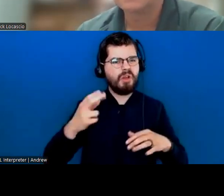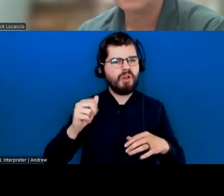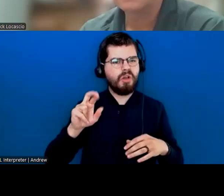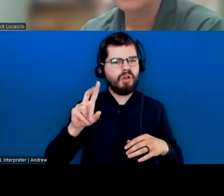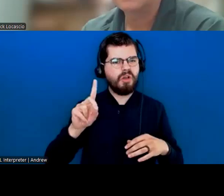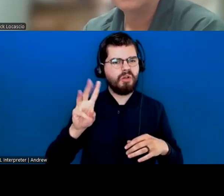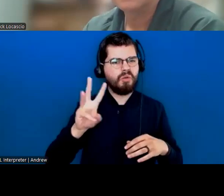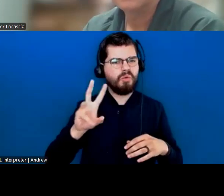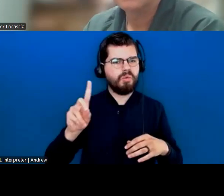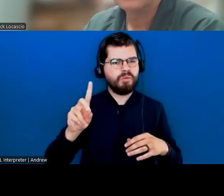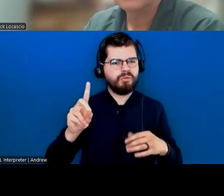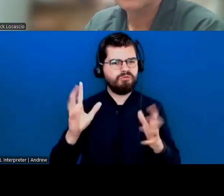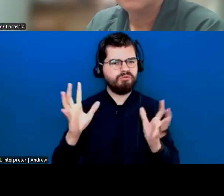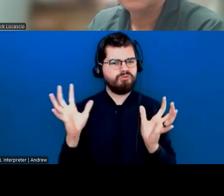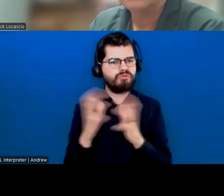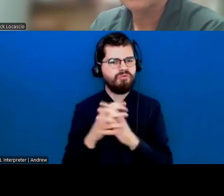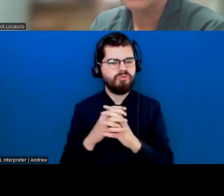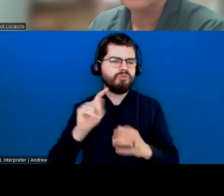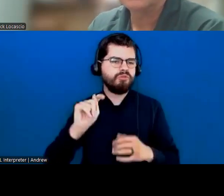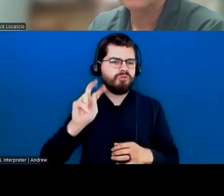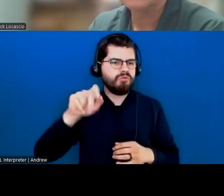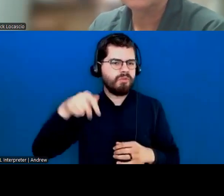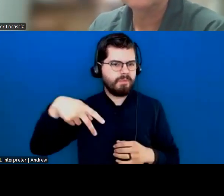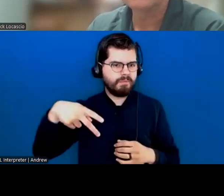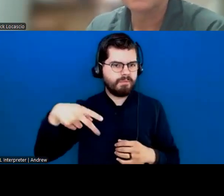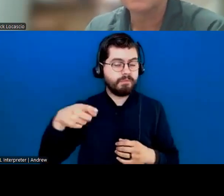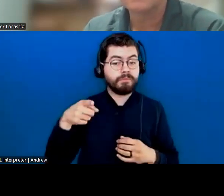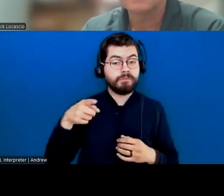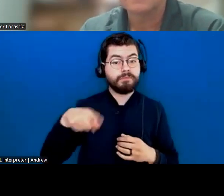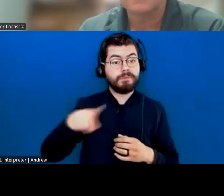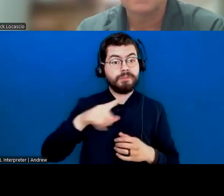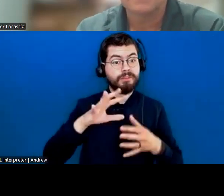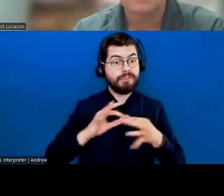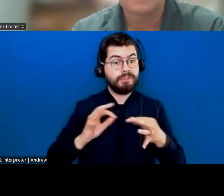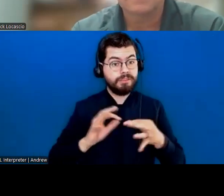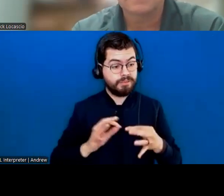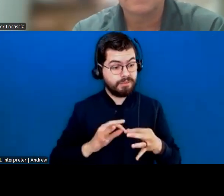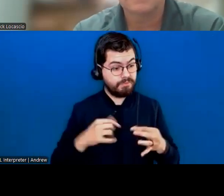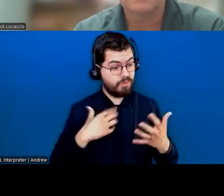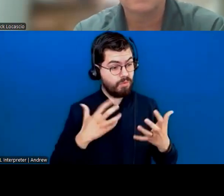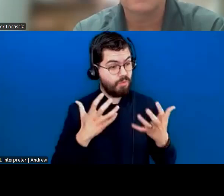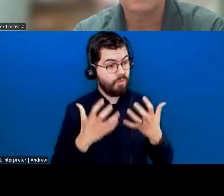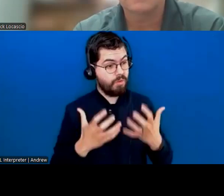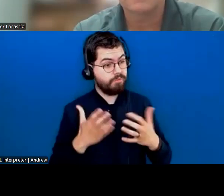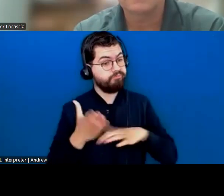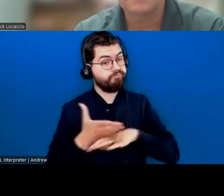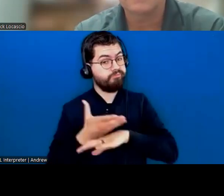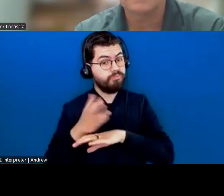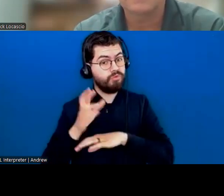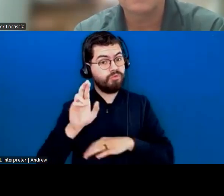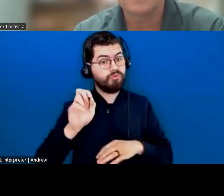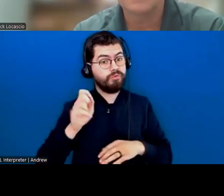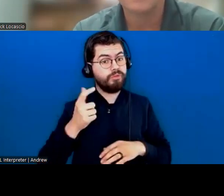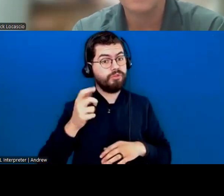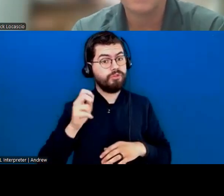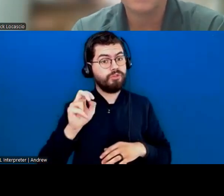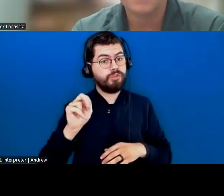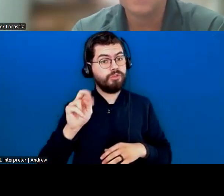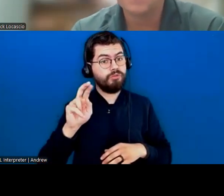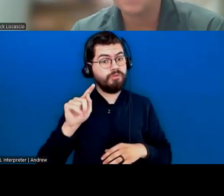I'd like to regenerate my stand. Would you come take a look? And I get there and it's a fresh clear cut.